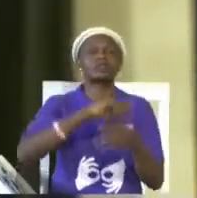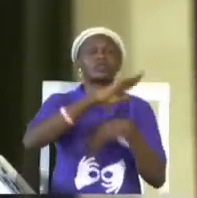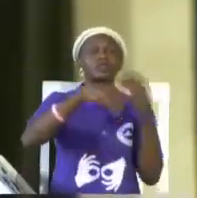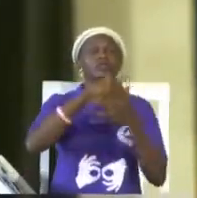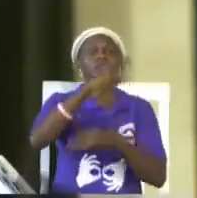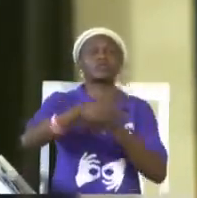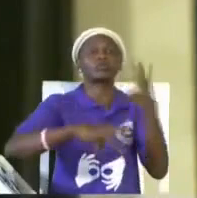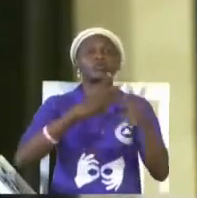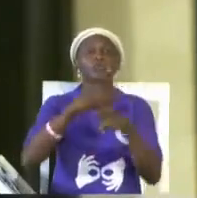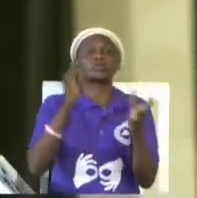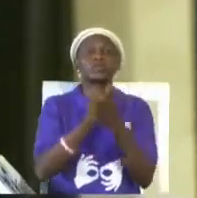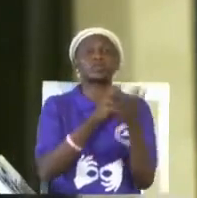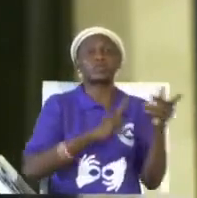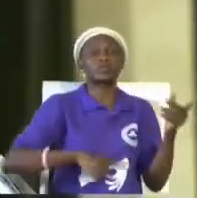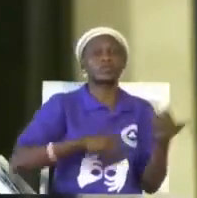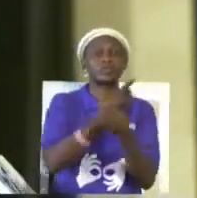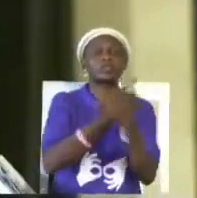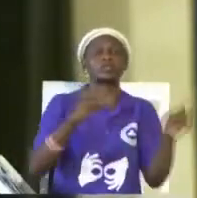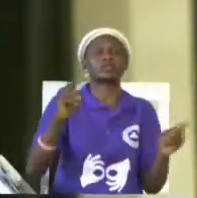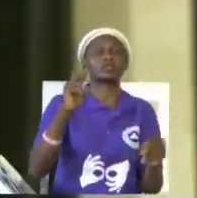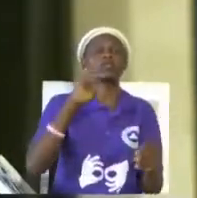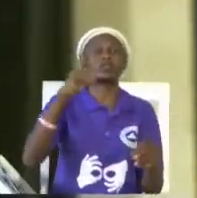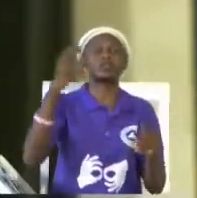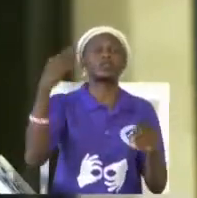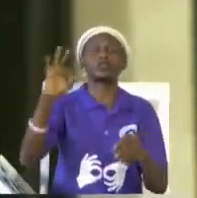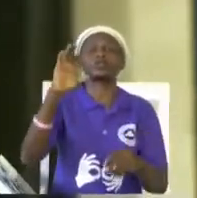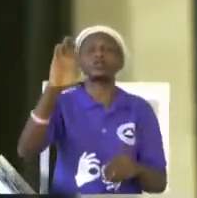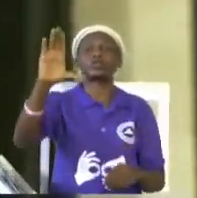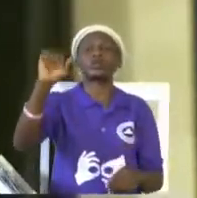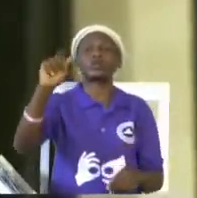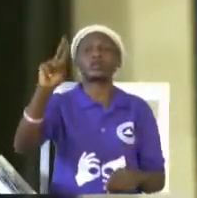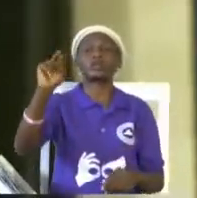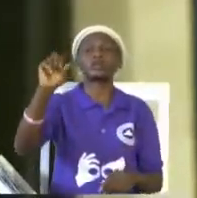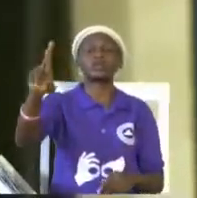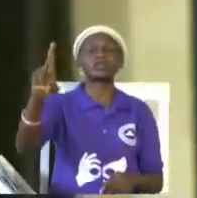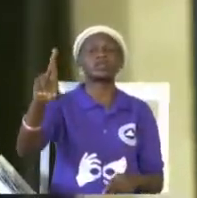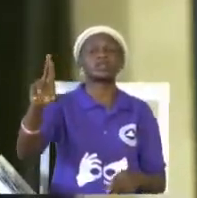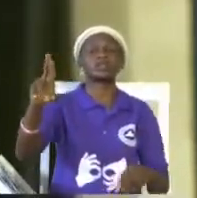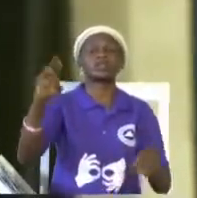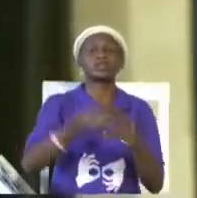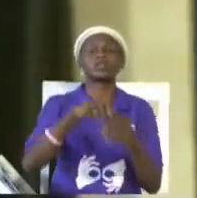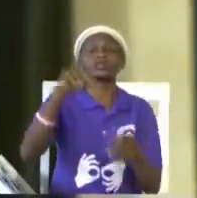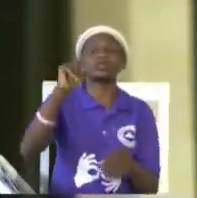world that the Lord delivered me of cancer in